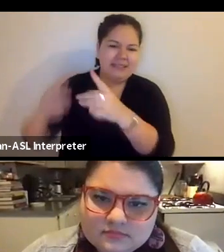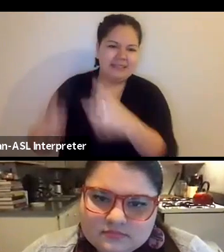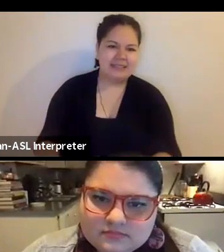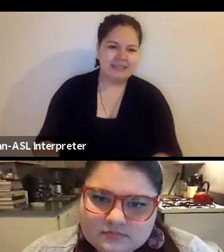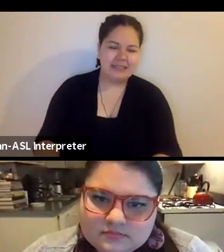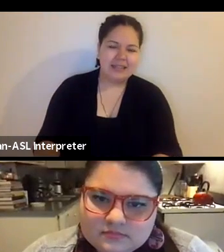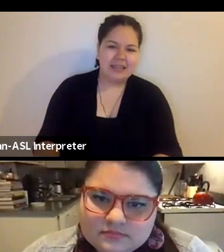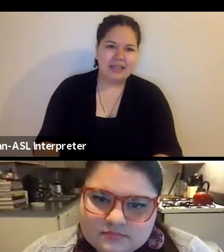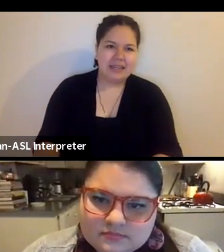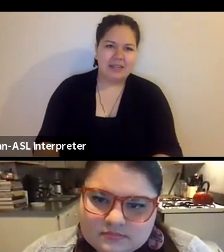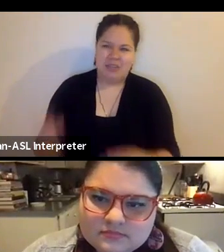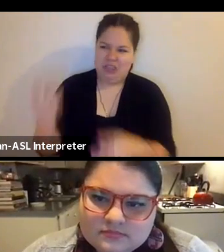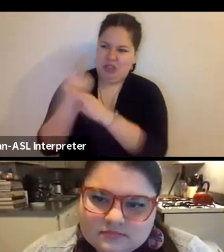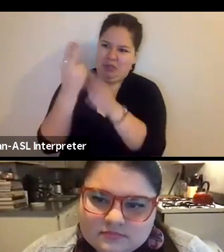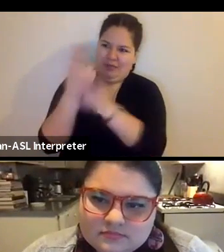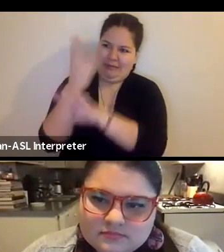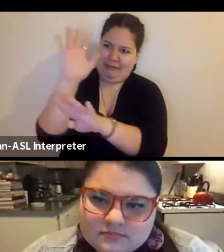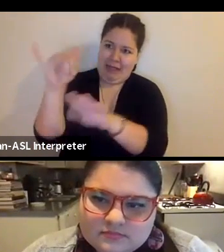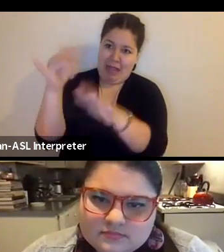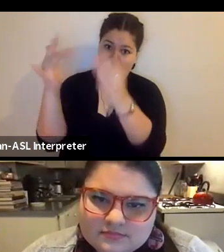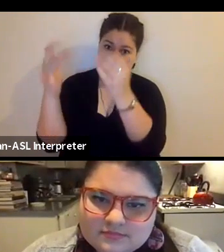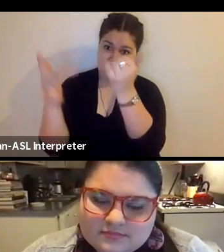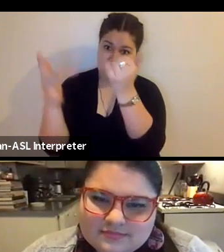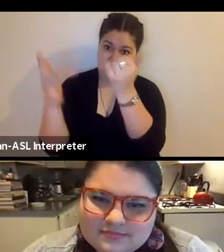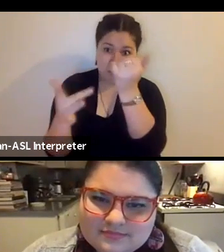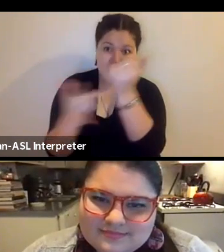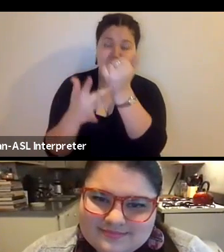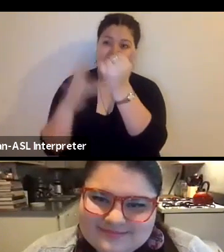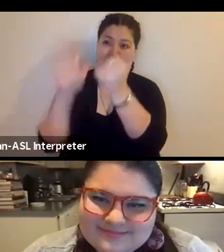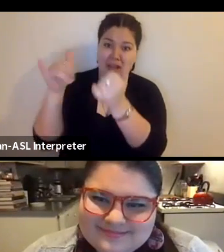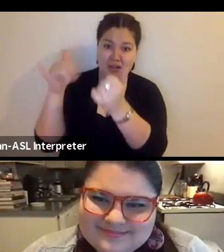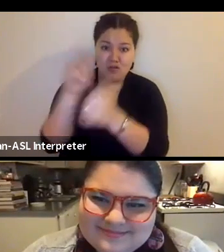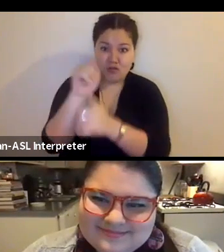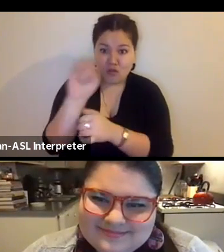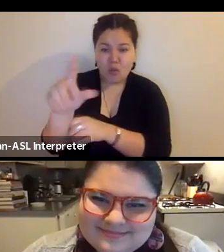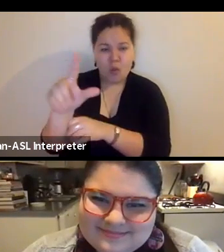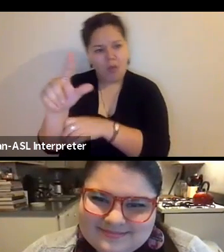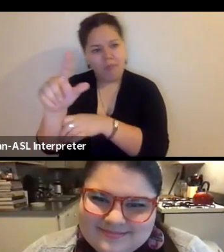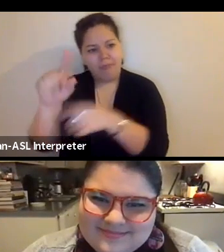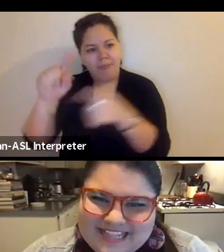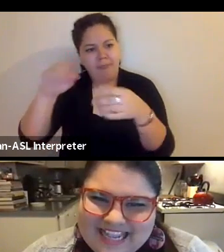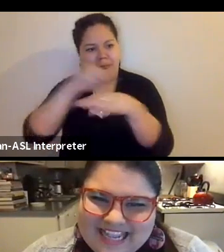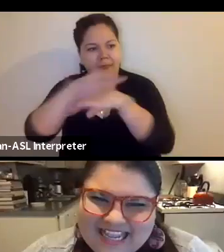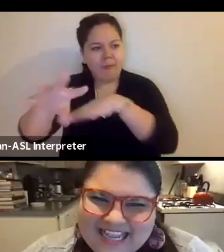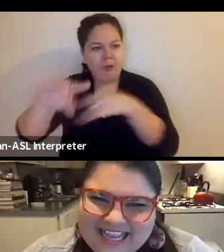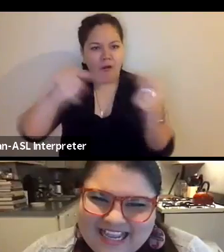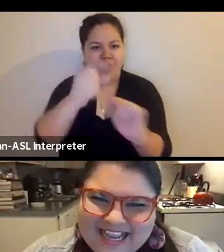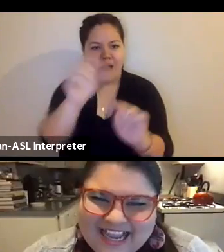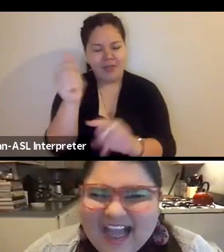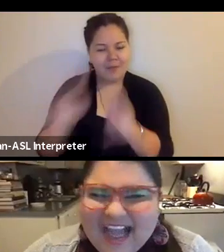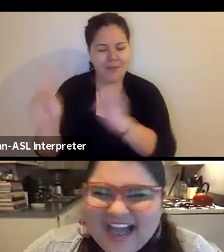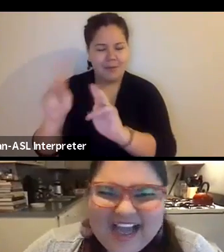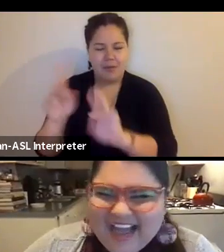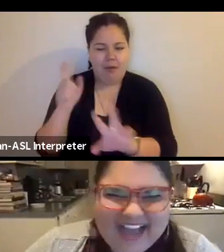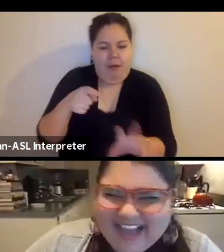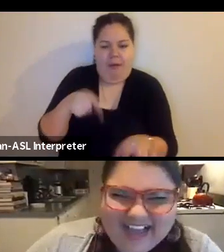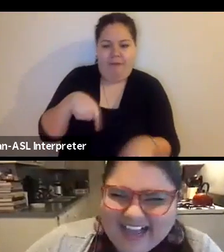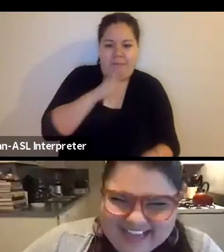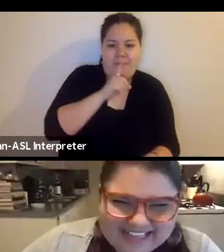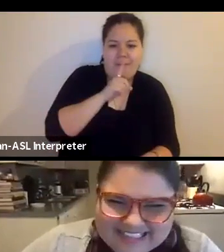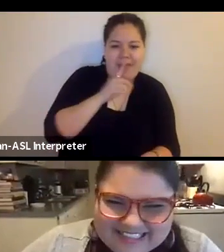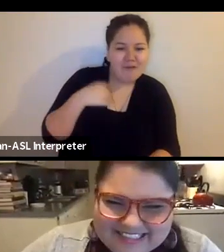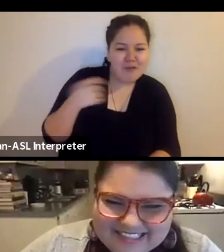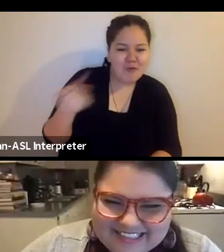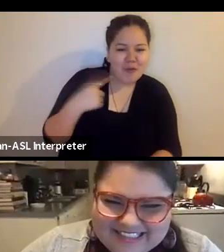using this to hurt people. I should shut up now because we've got an upcoming question,